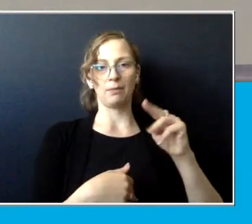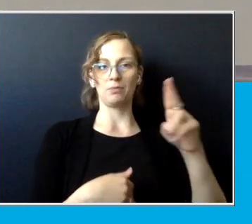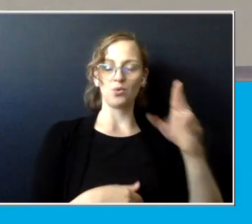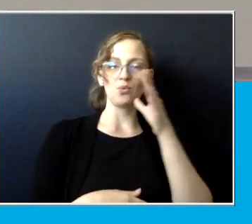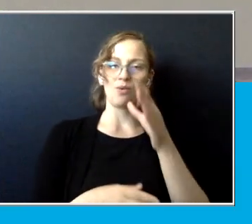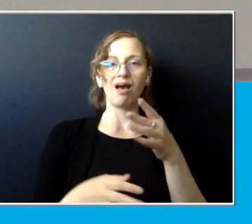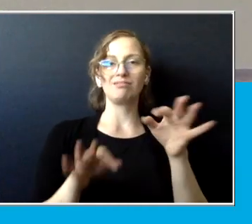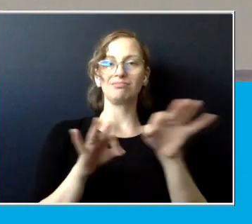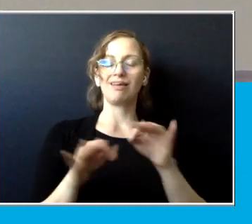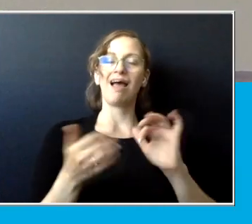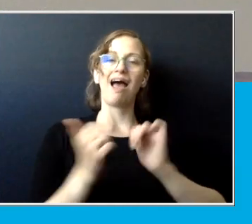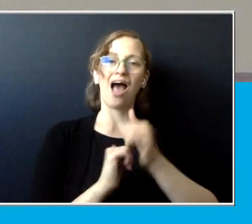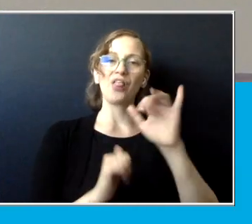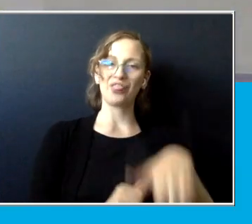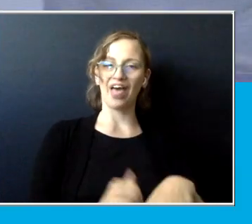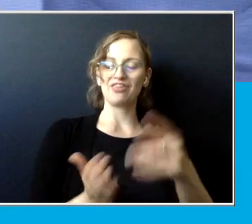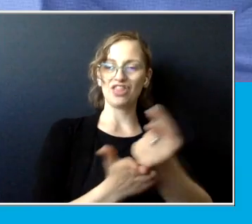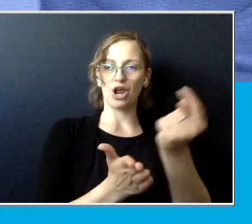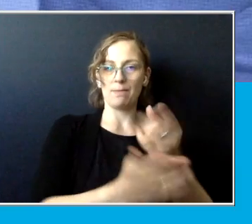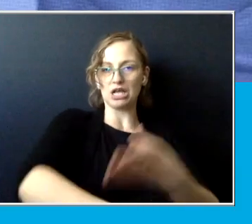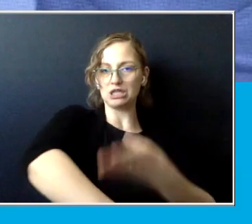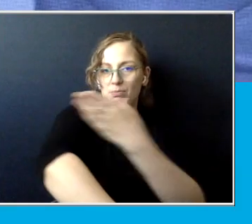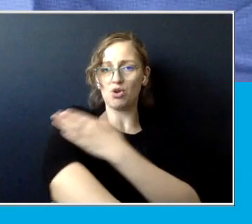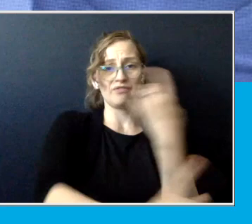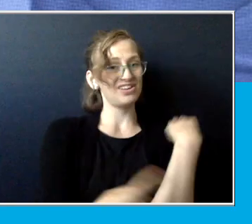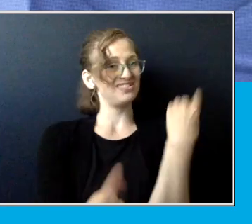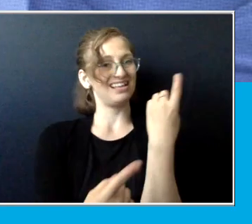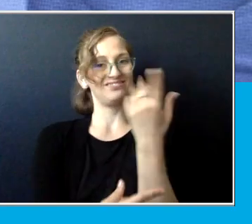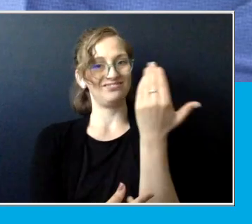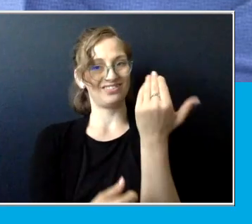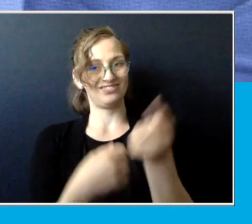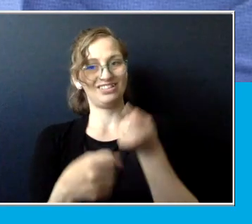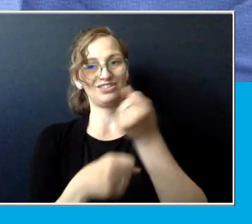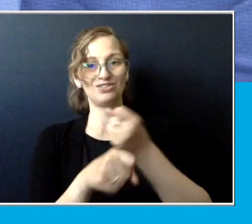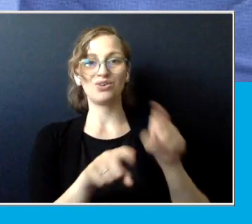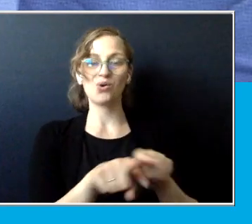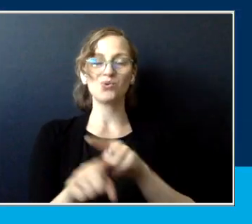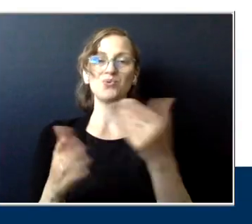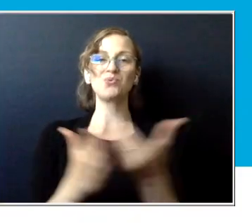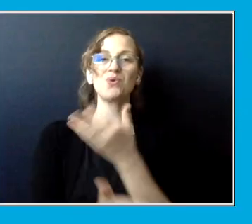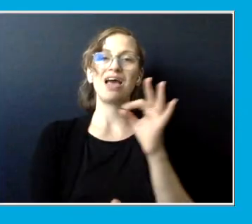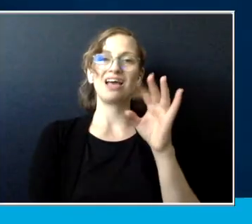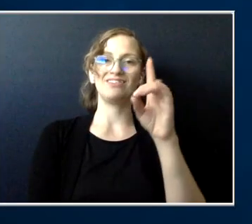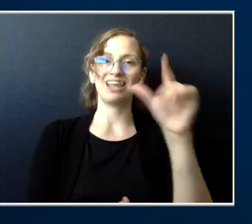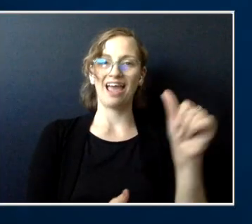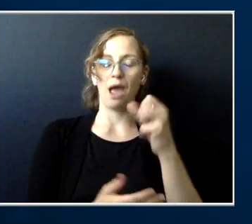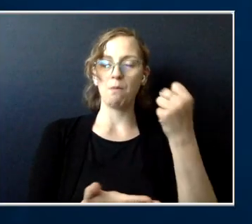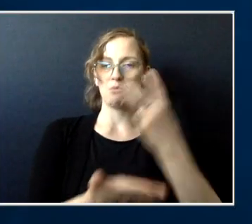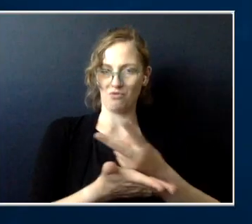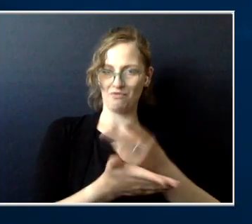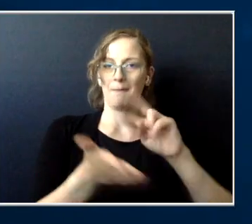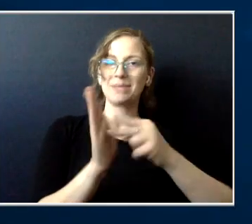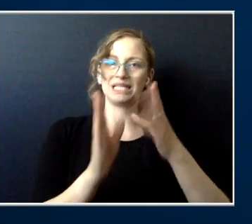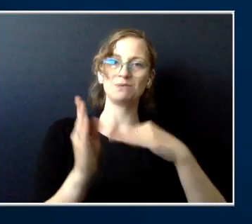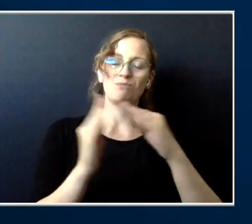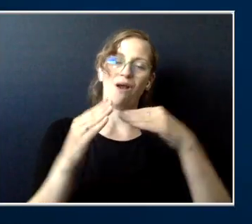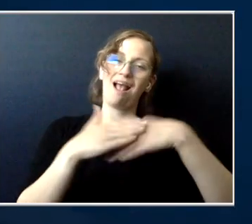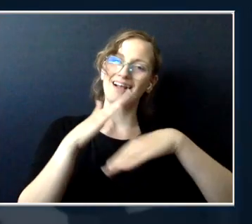even since Shay's diagnosis. Plus the new FDA approval giving more patients access. Friday at 8.